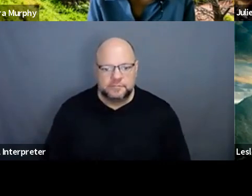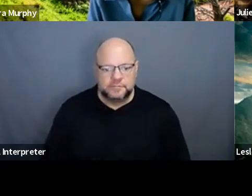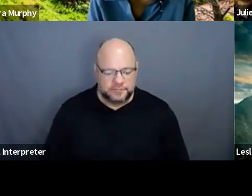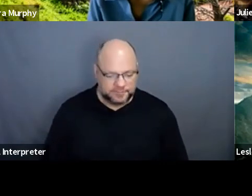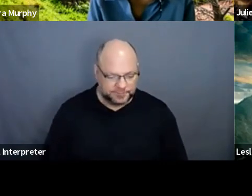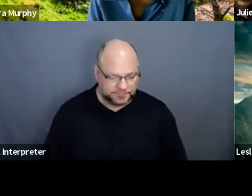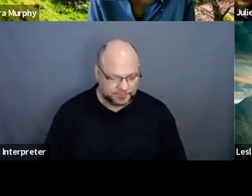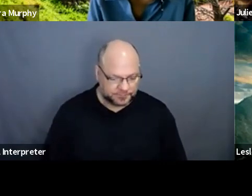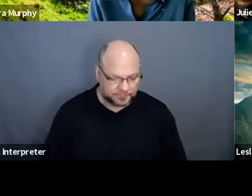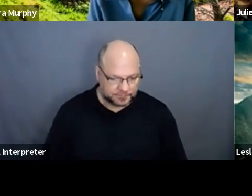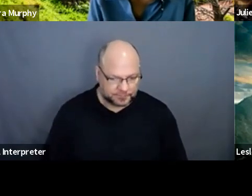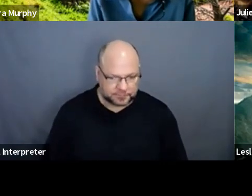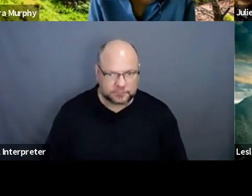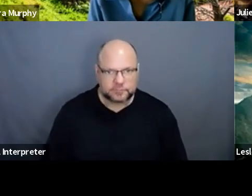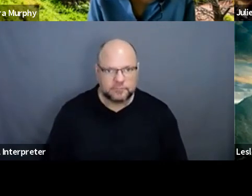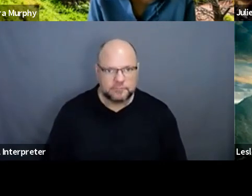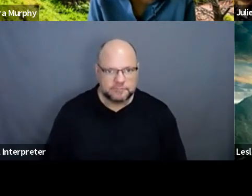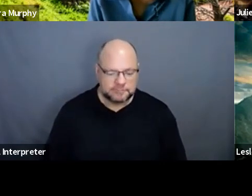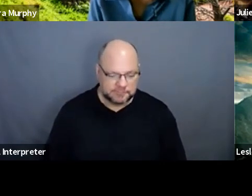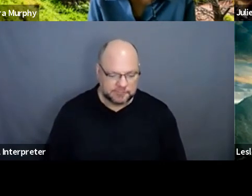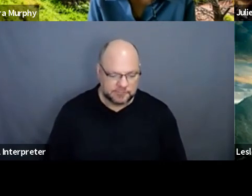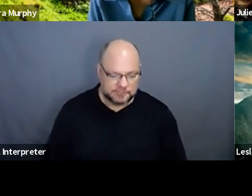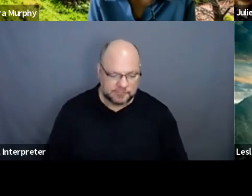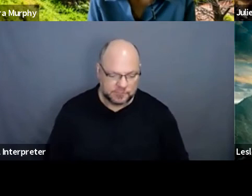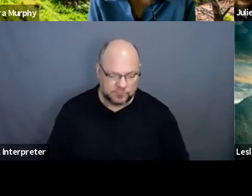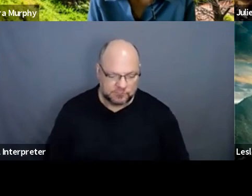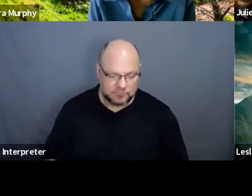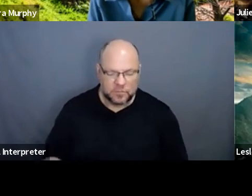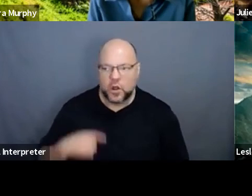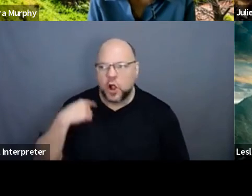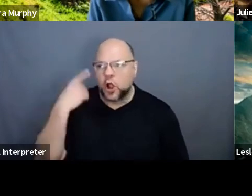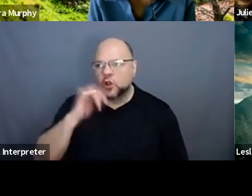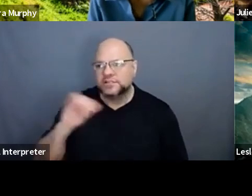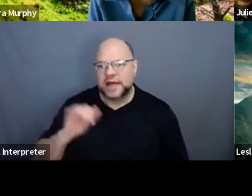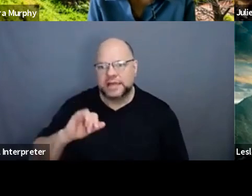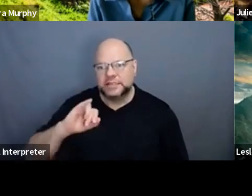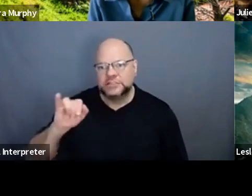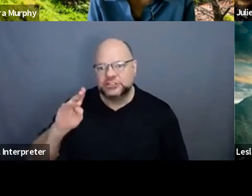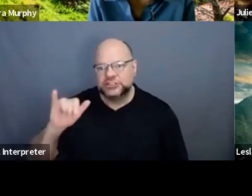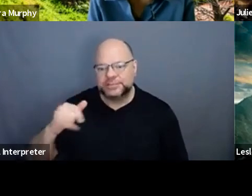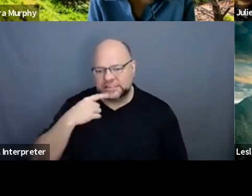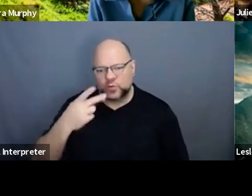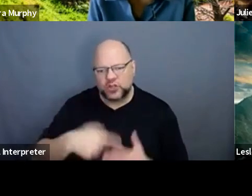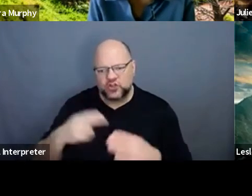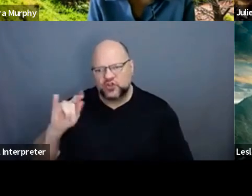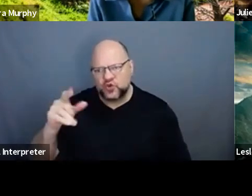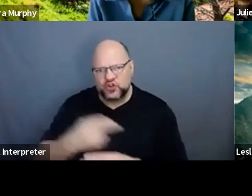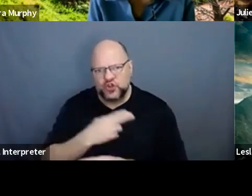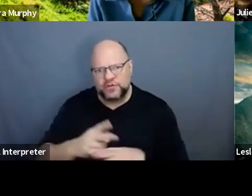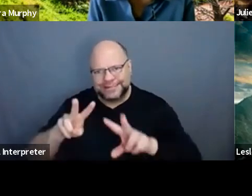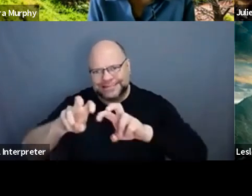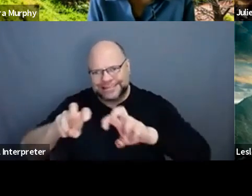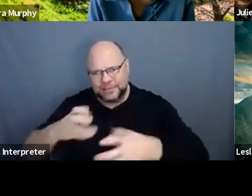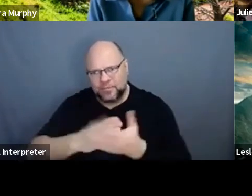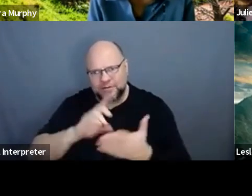Okay, Raja, and then it looks like we have a question in the chat as well. So Jimmy asked, what tools do you use in the assessment part of design